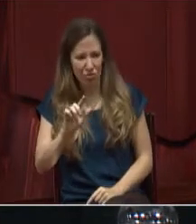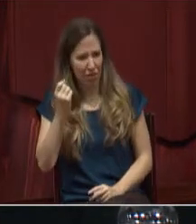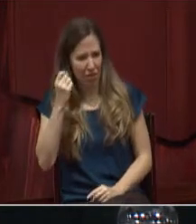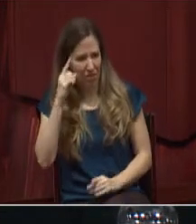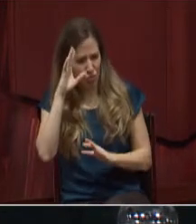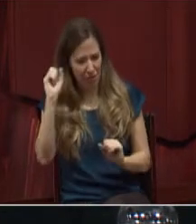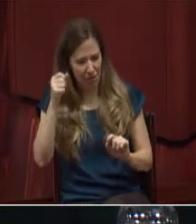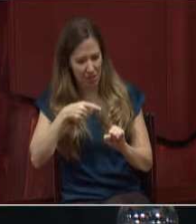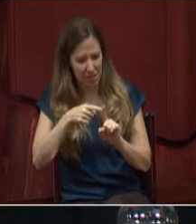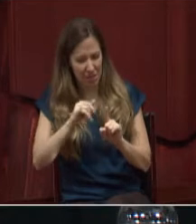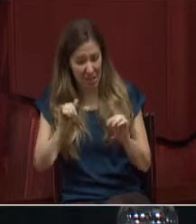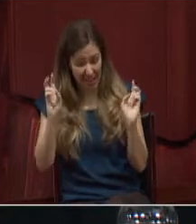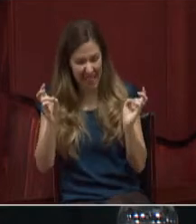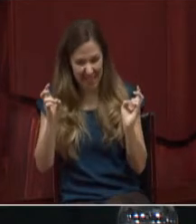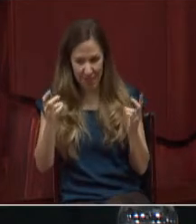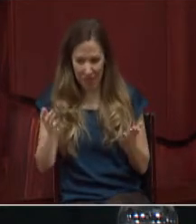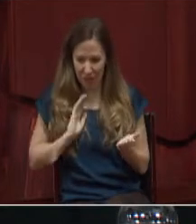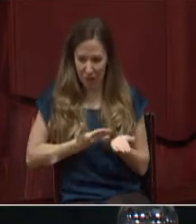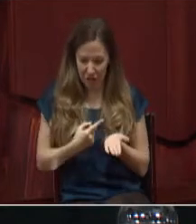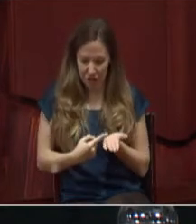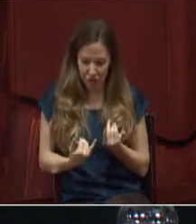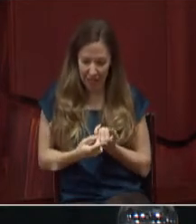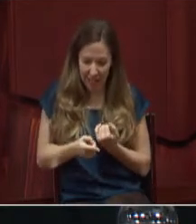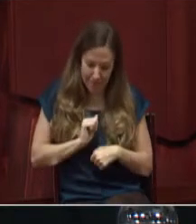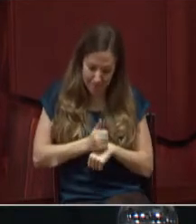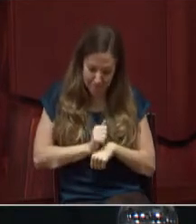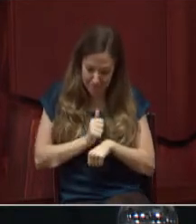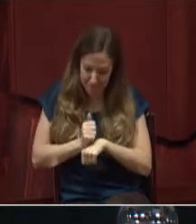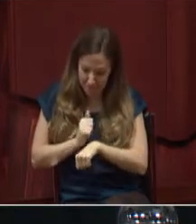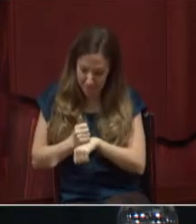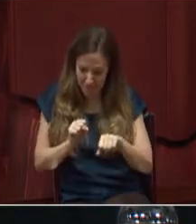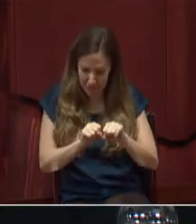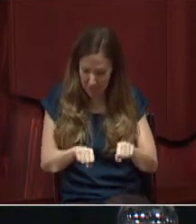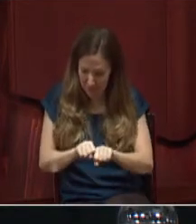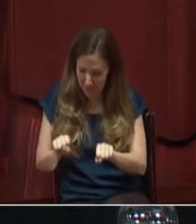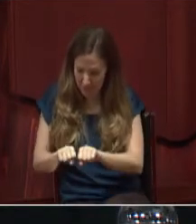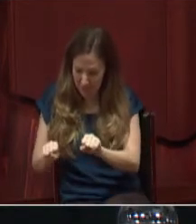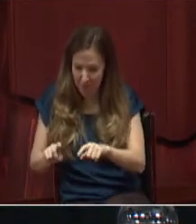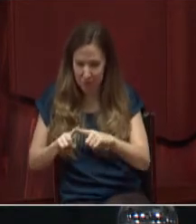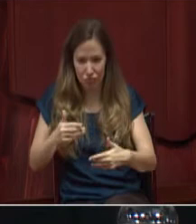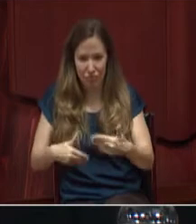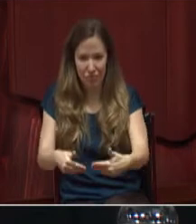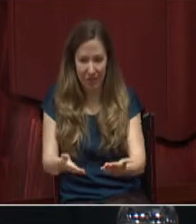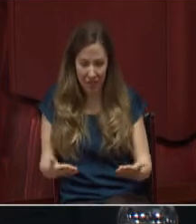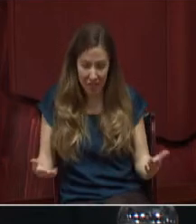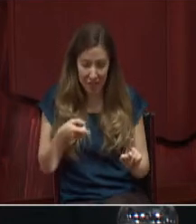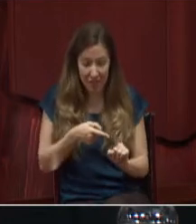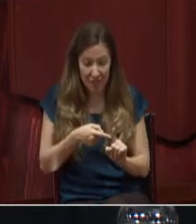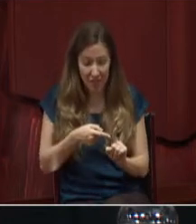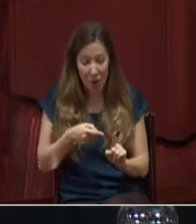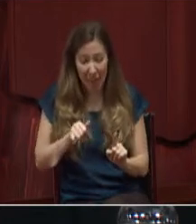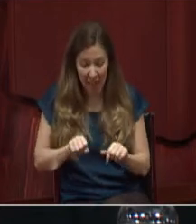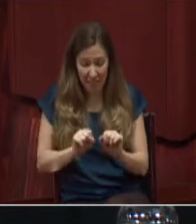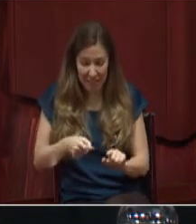today. That architecture was put in place. It was also stimulated, one has to admit, particularly by pressure from Congress